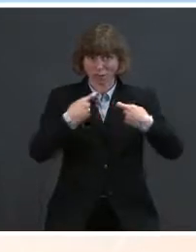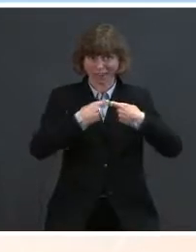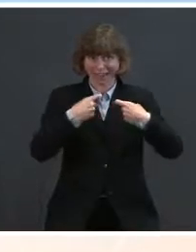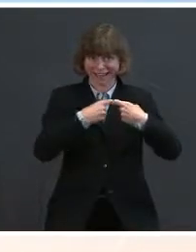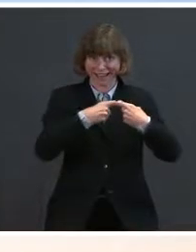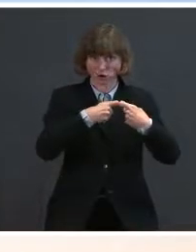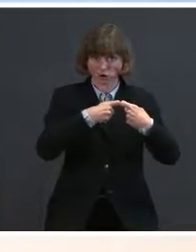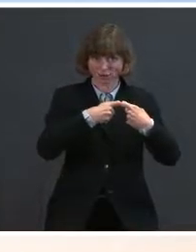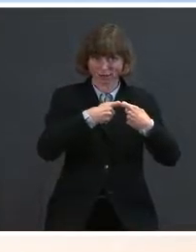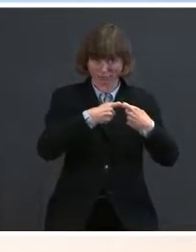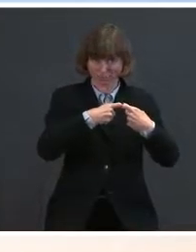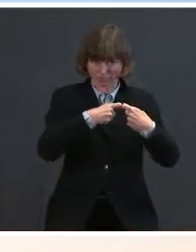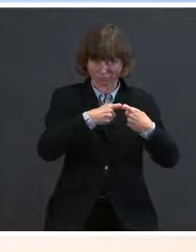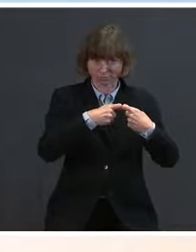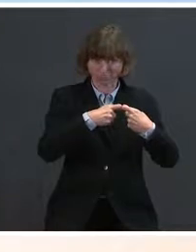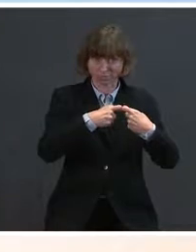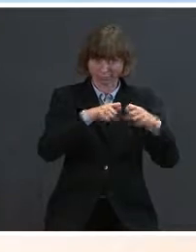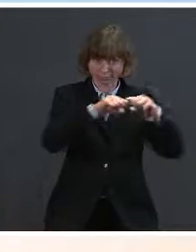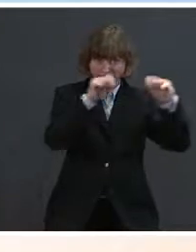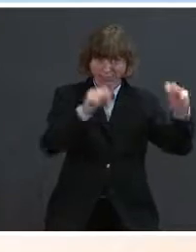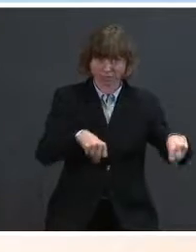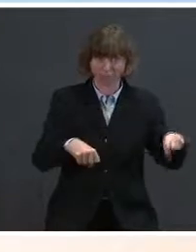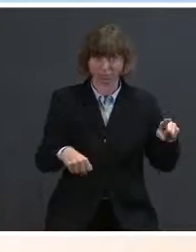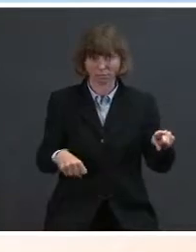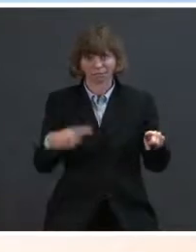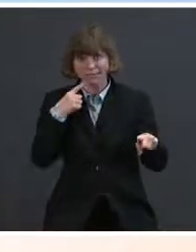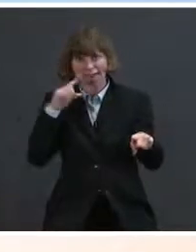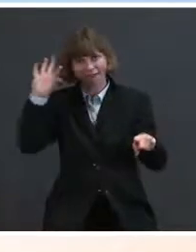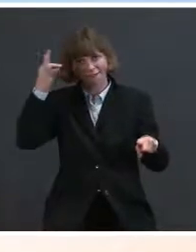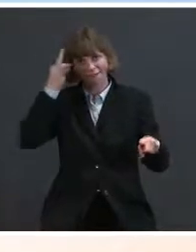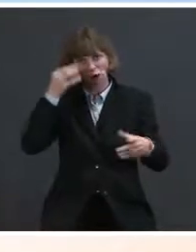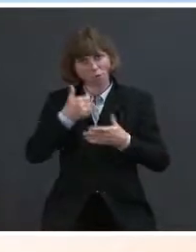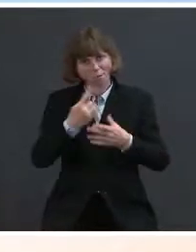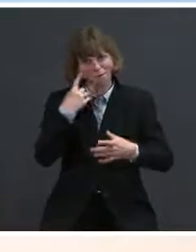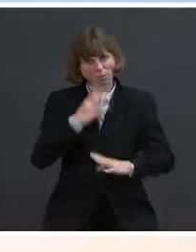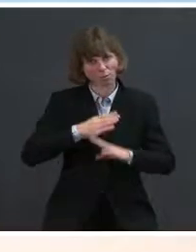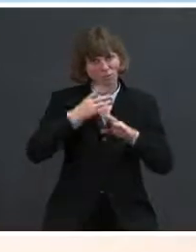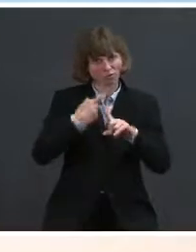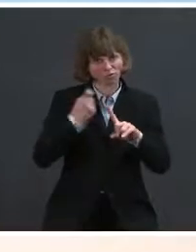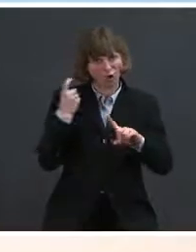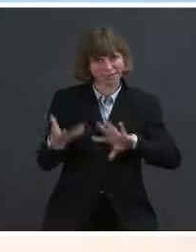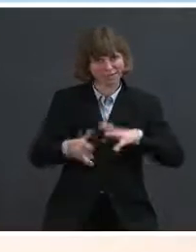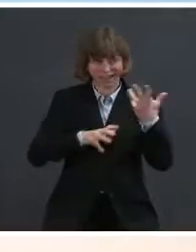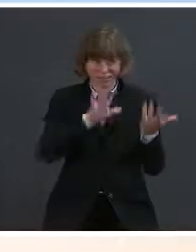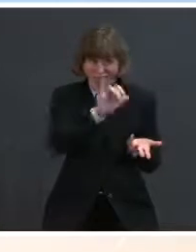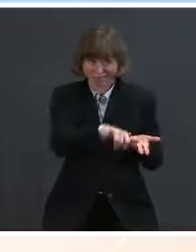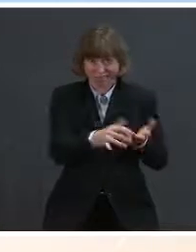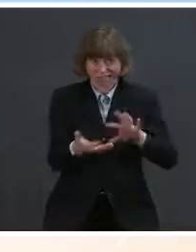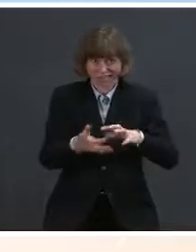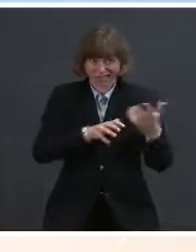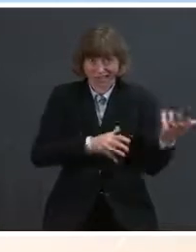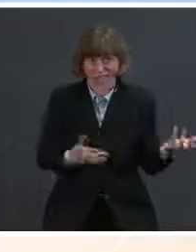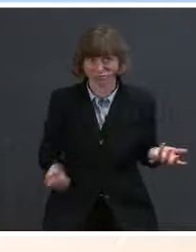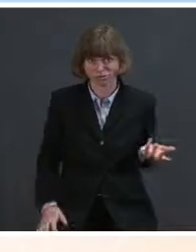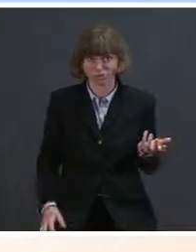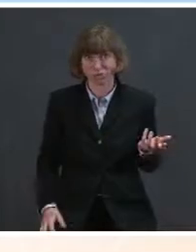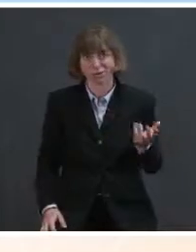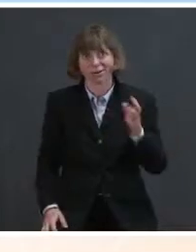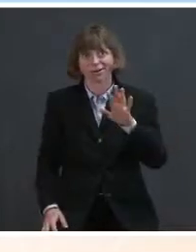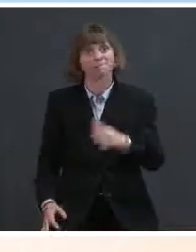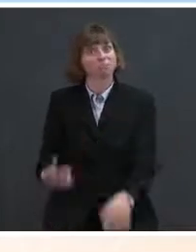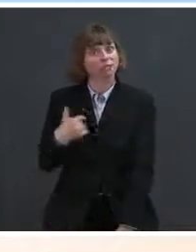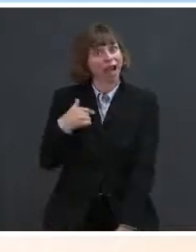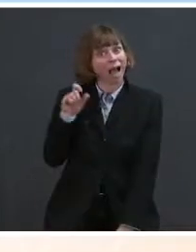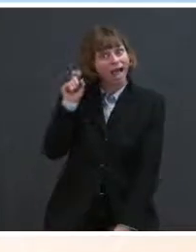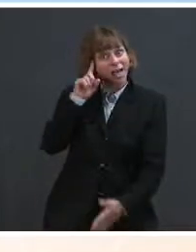He says, well, the federal help was intended for recovery from a disaster, and this is a disaster. Todd, I'll have to